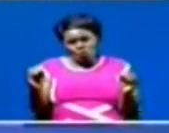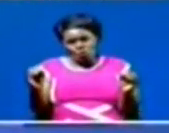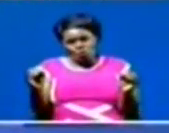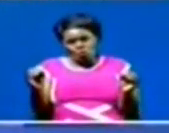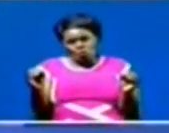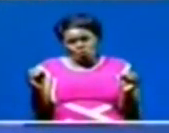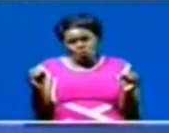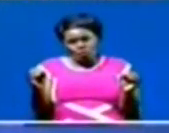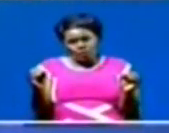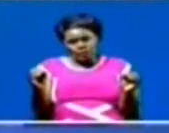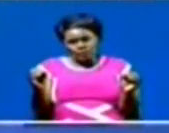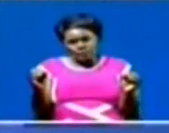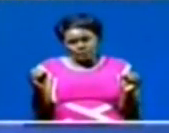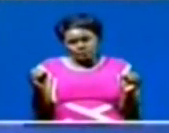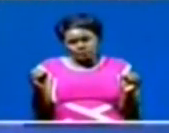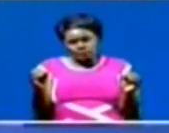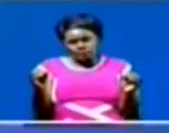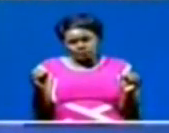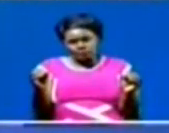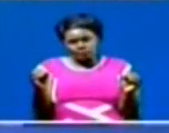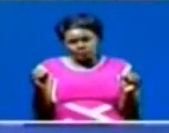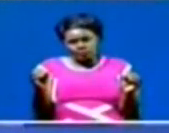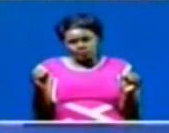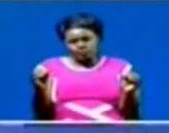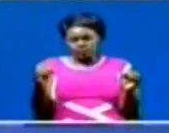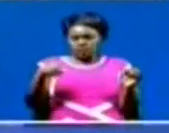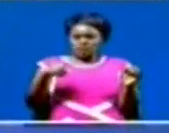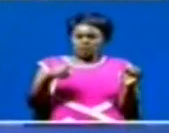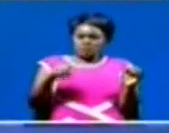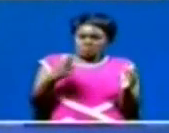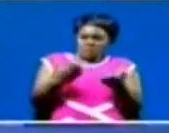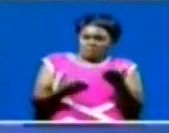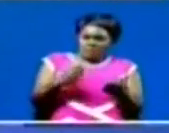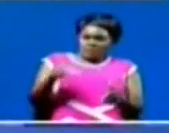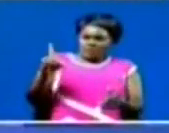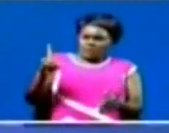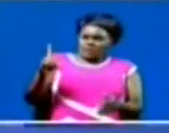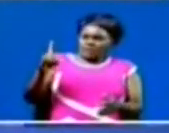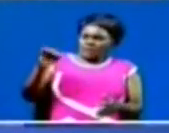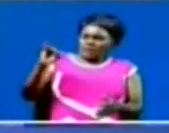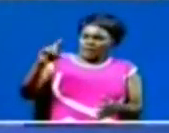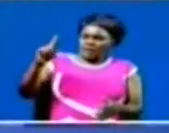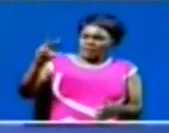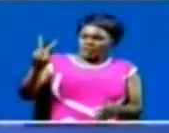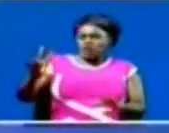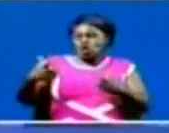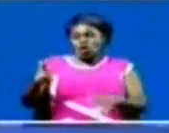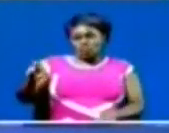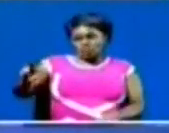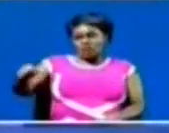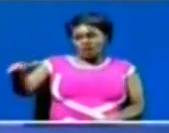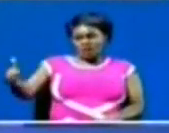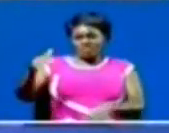not been systematically diagnosed. So whether it's TILV or another